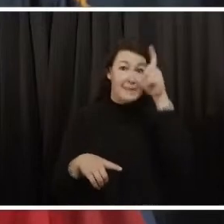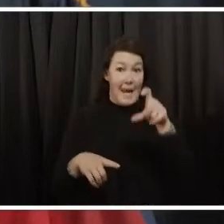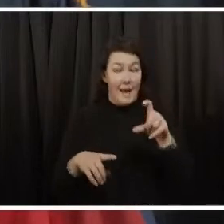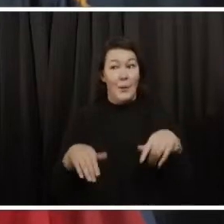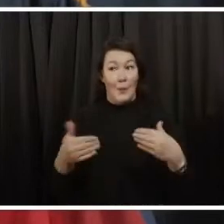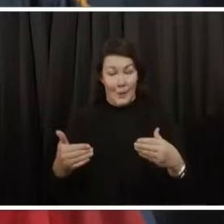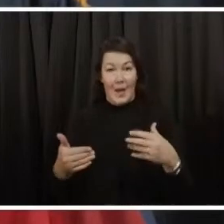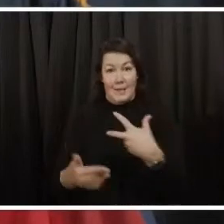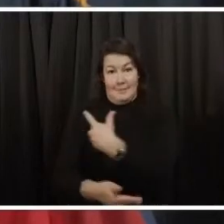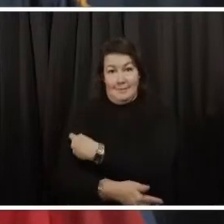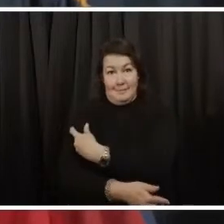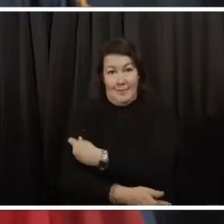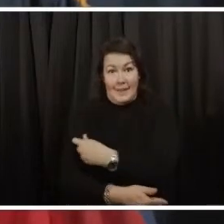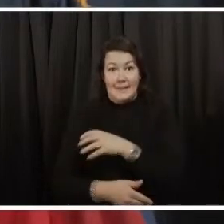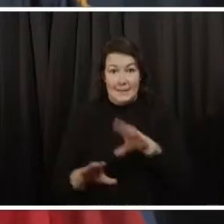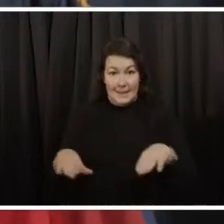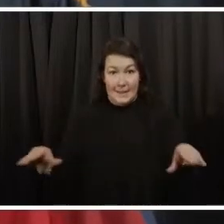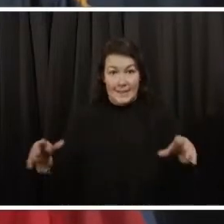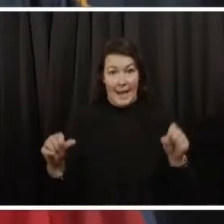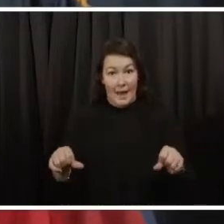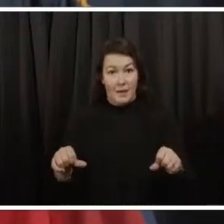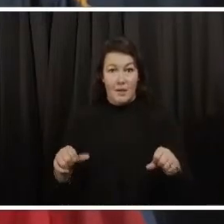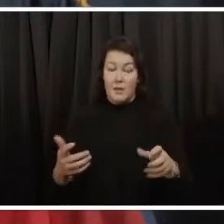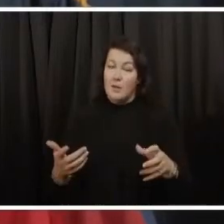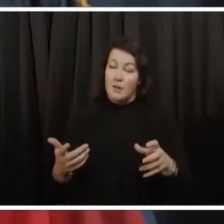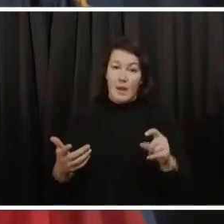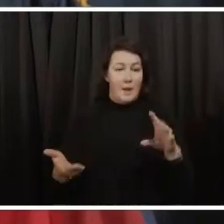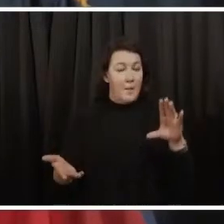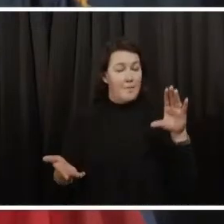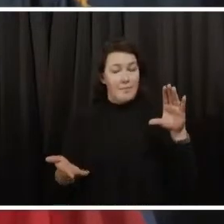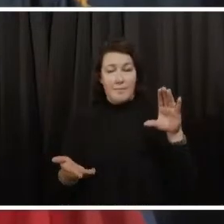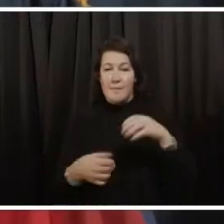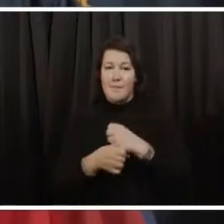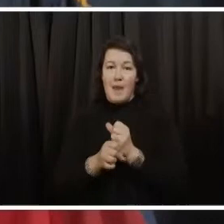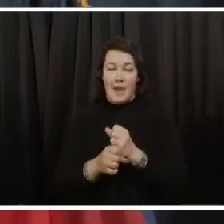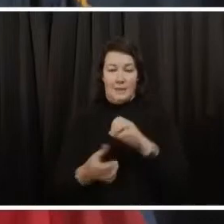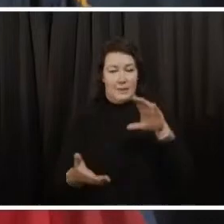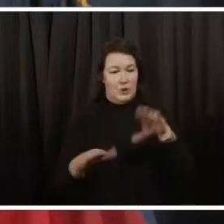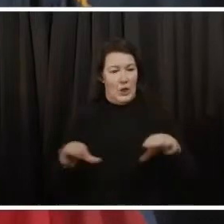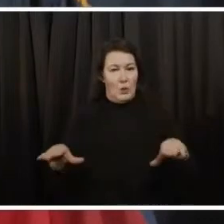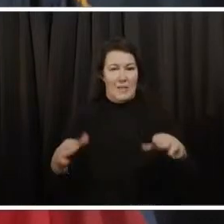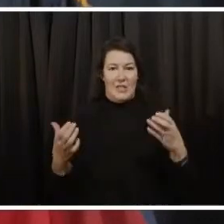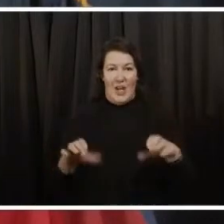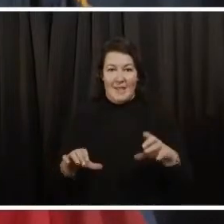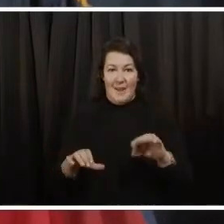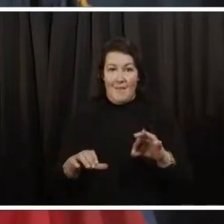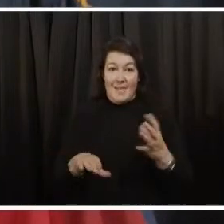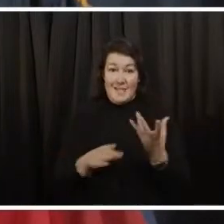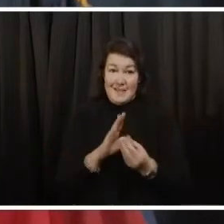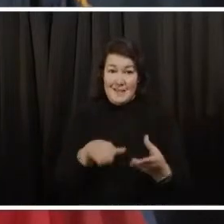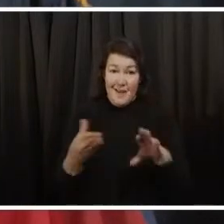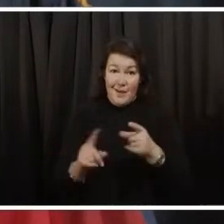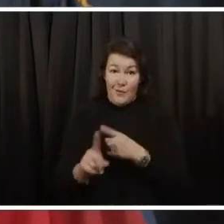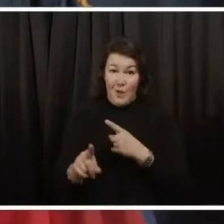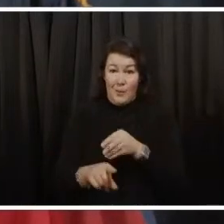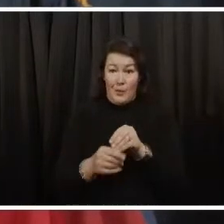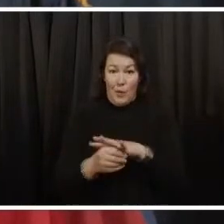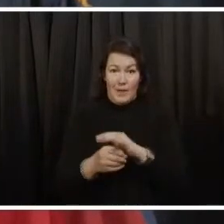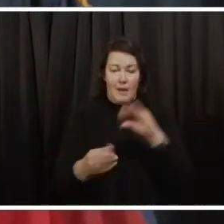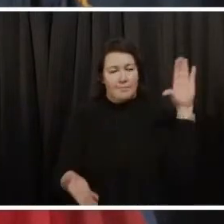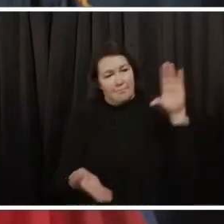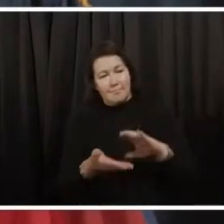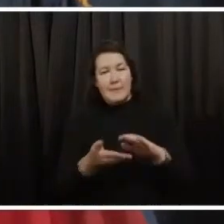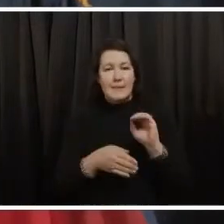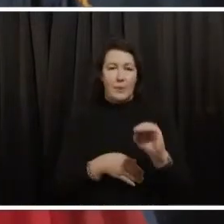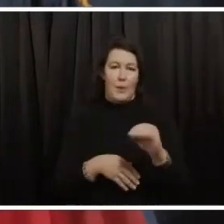child having to go to the hospital or dying from COVID very close to 0, essentially 0. There's no kids hospitalized who've been vaccinated, and yet there are